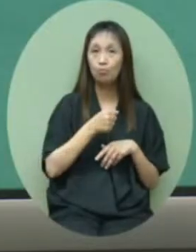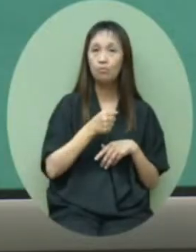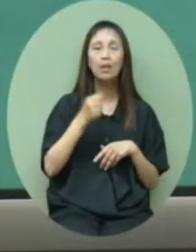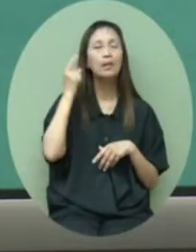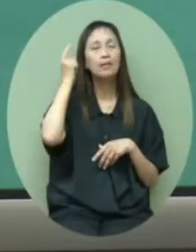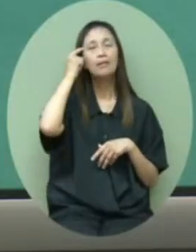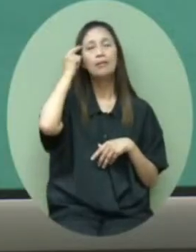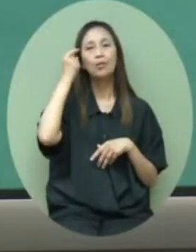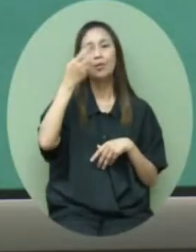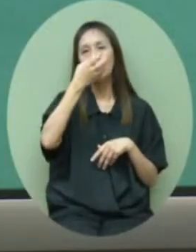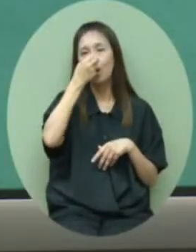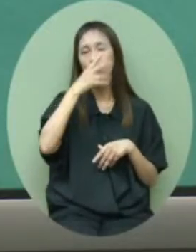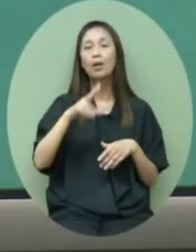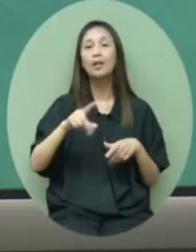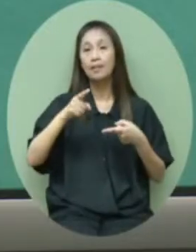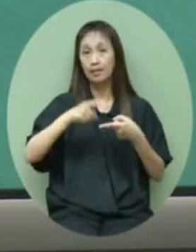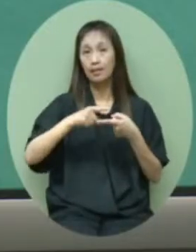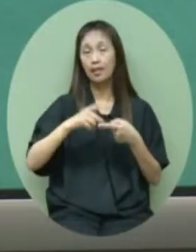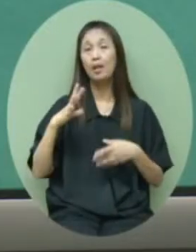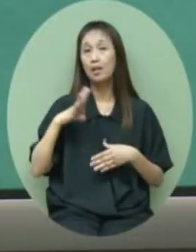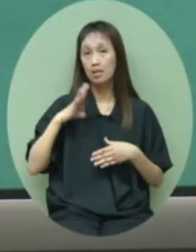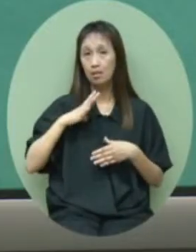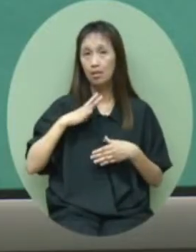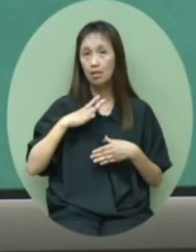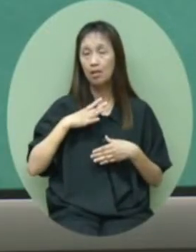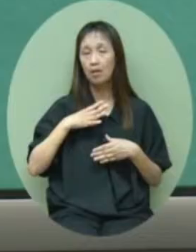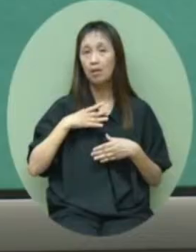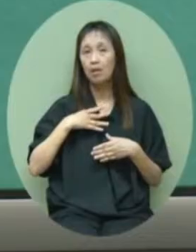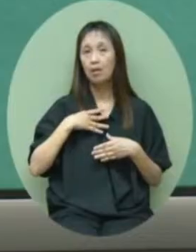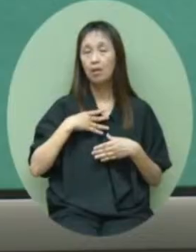These visits are well received.